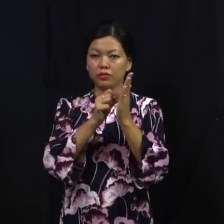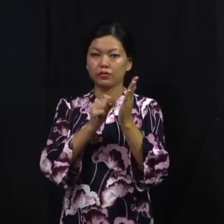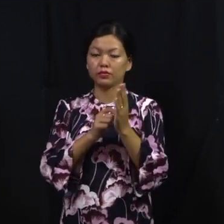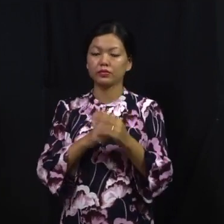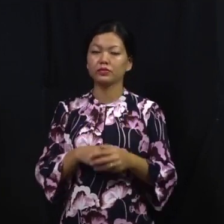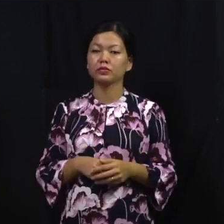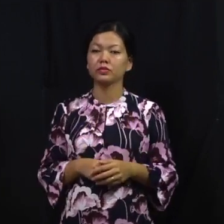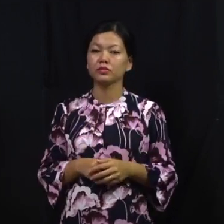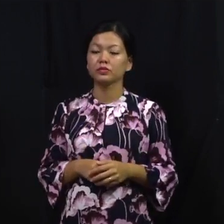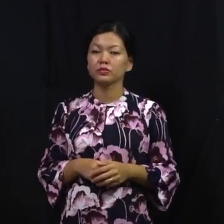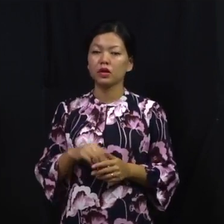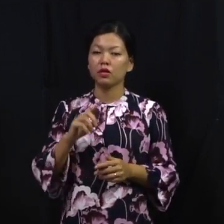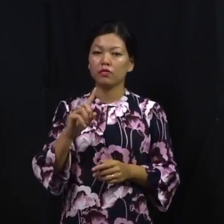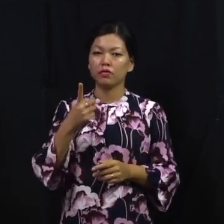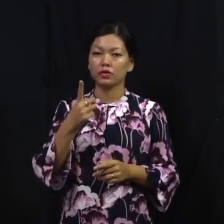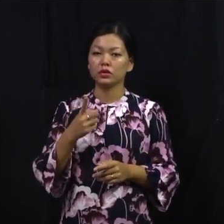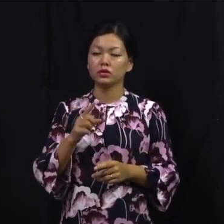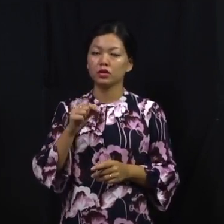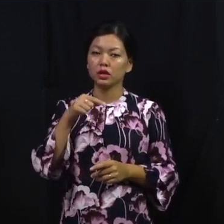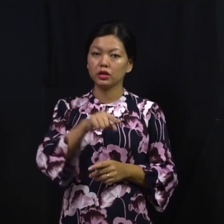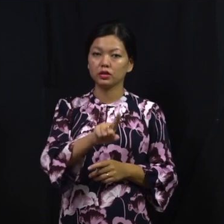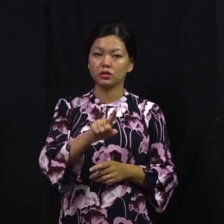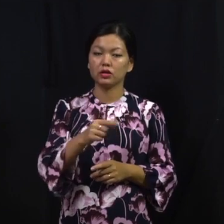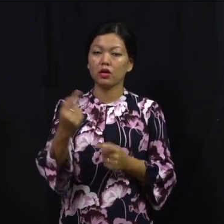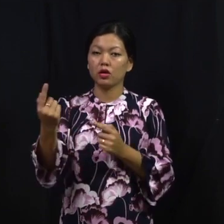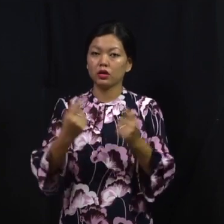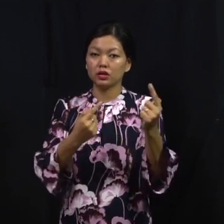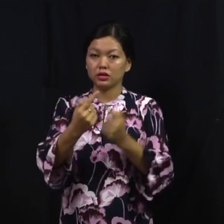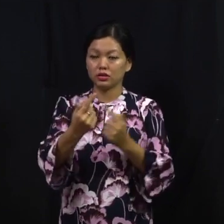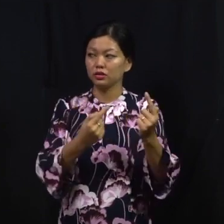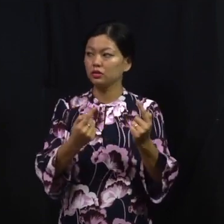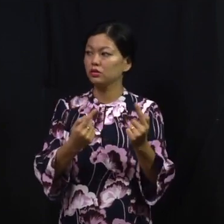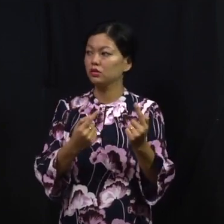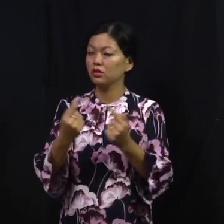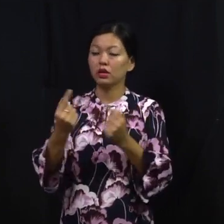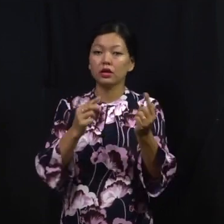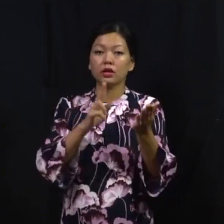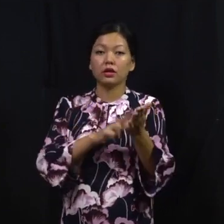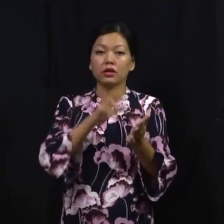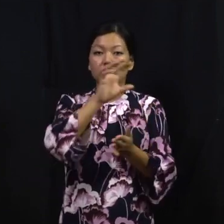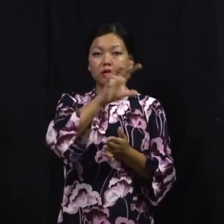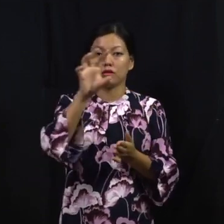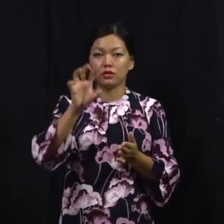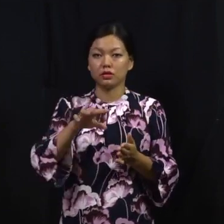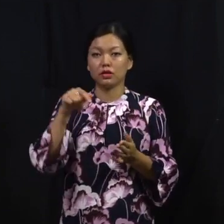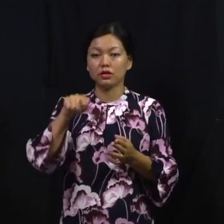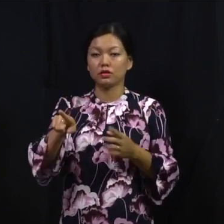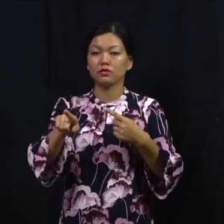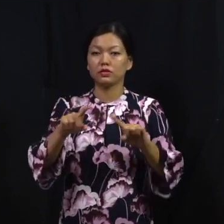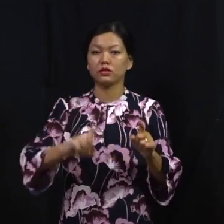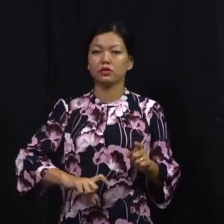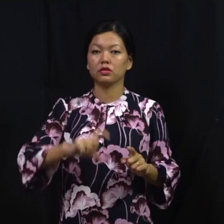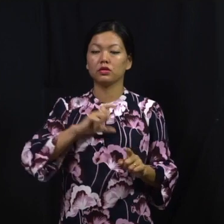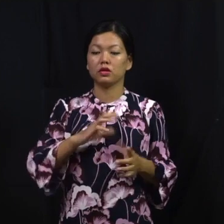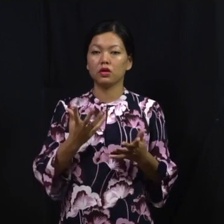nation has the right to self-government. That means to rule the country in the way